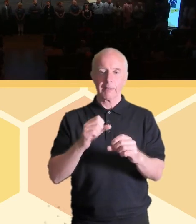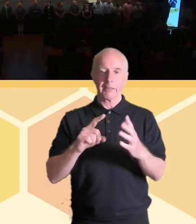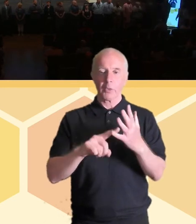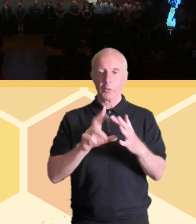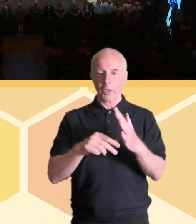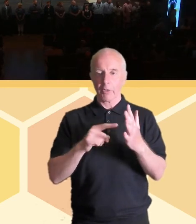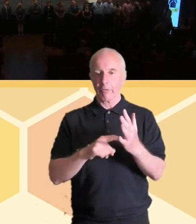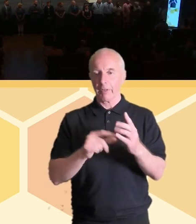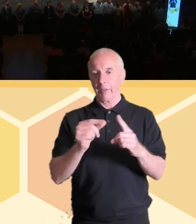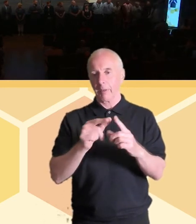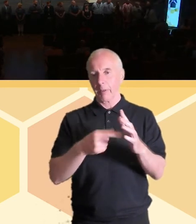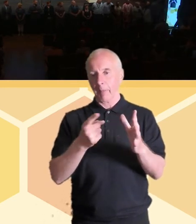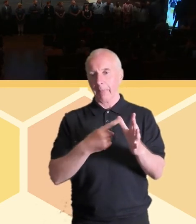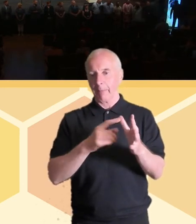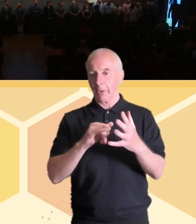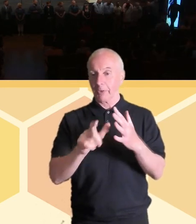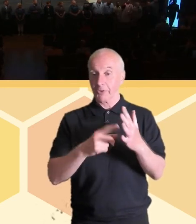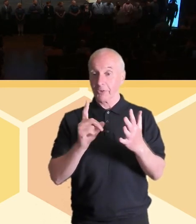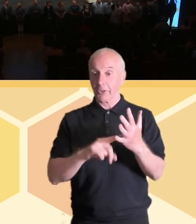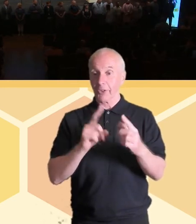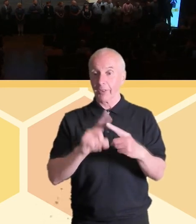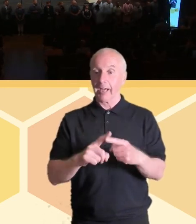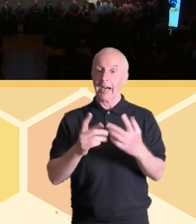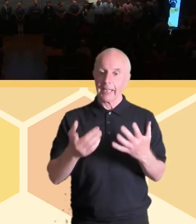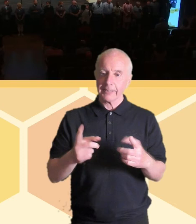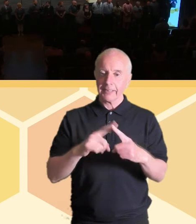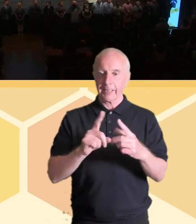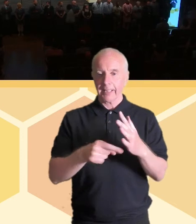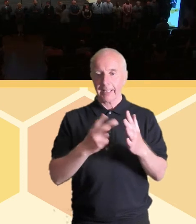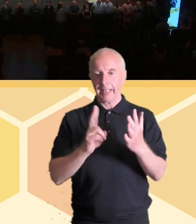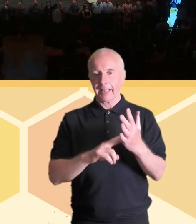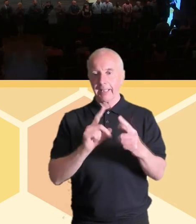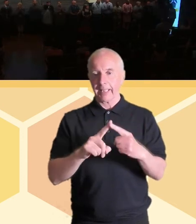Searle, and the Reverend Elaine Youngman.